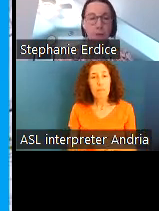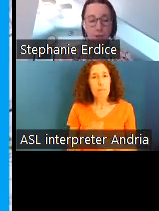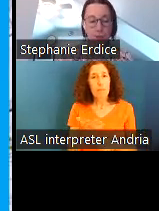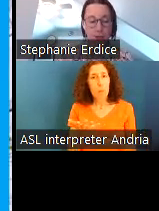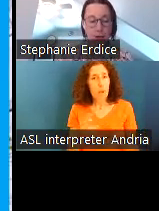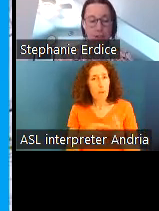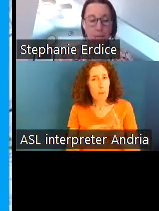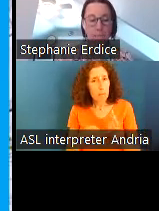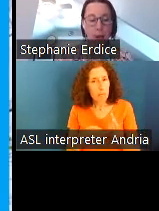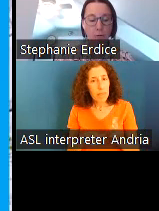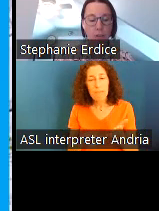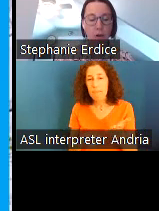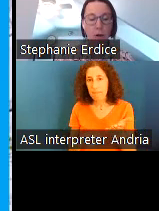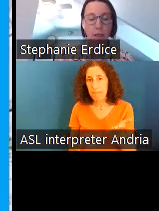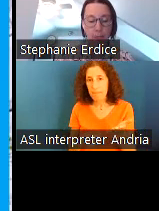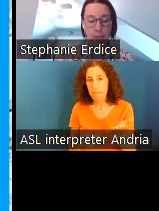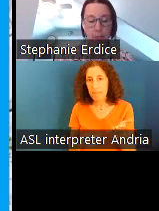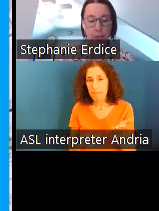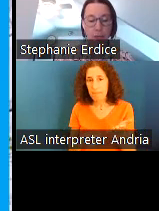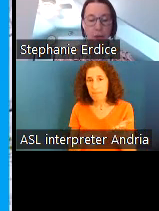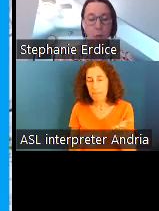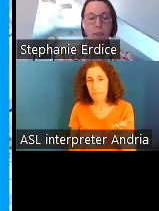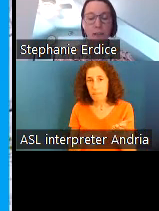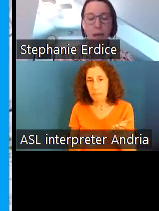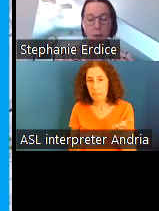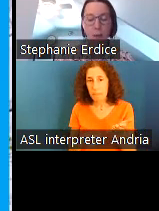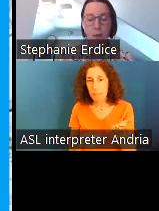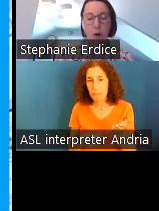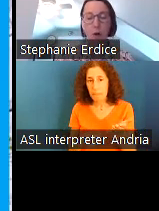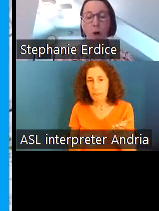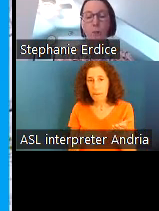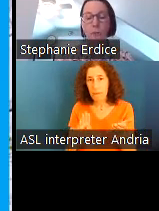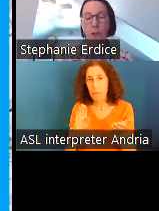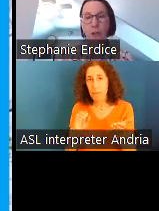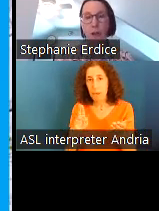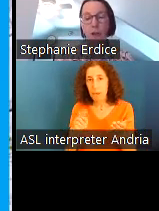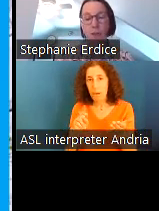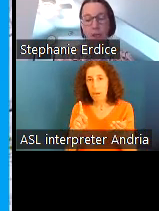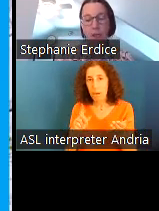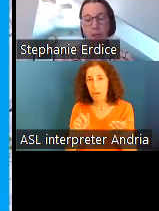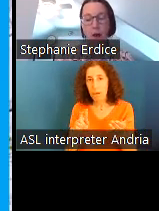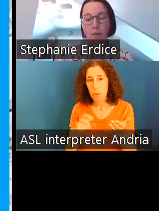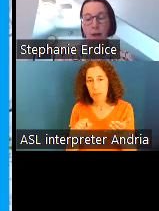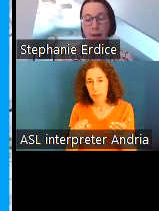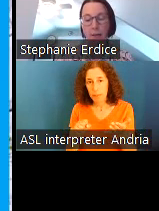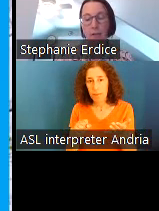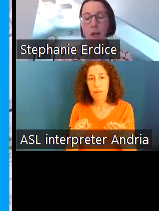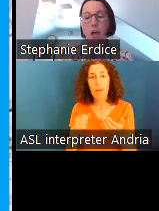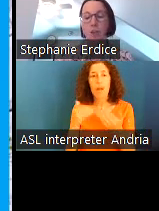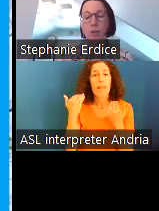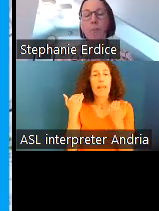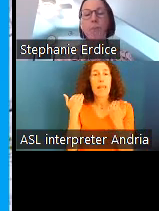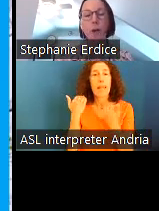the definition here is that boundaries are limits we set up for our own protection and the protection of